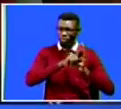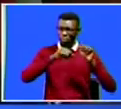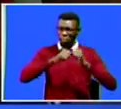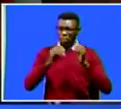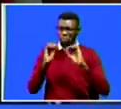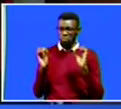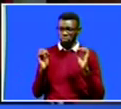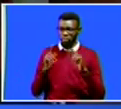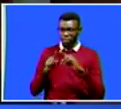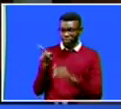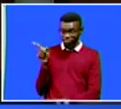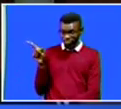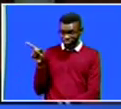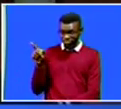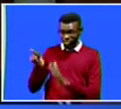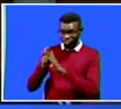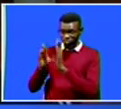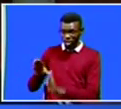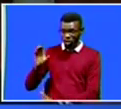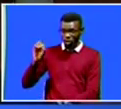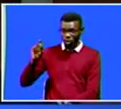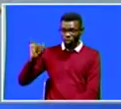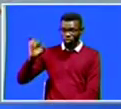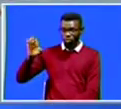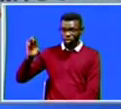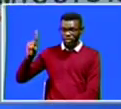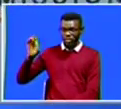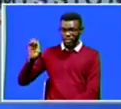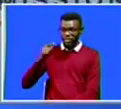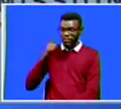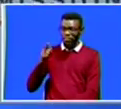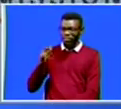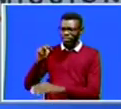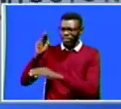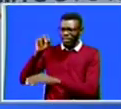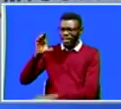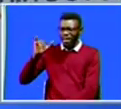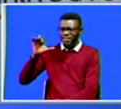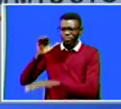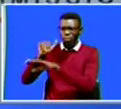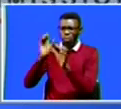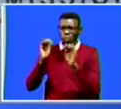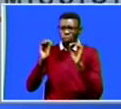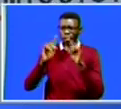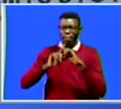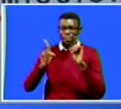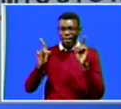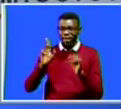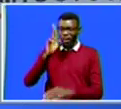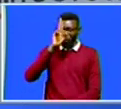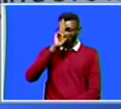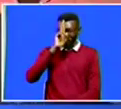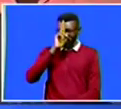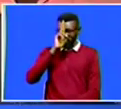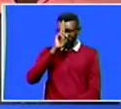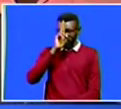Otiende, however, stated that they had not been summoned by NCIC as earlier thought, but by one chief inspector of police, Johnson